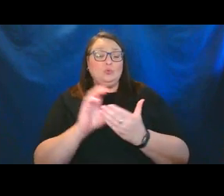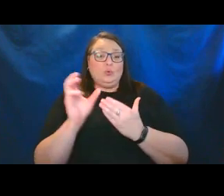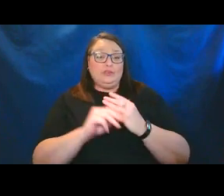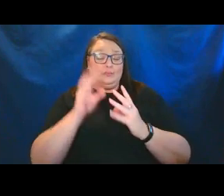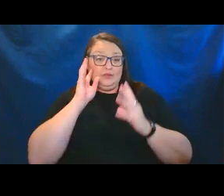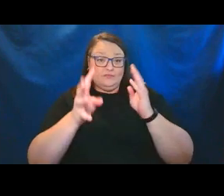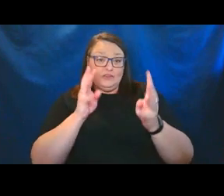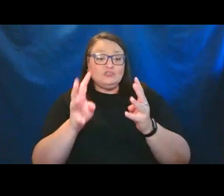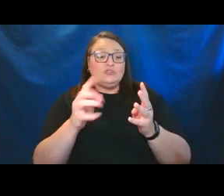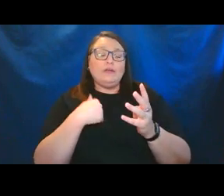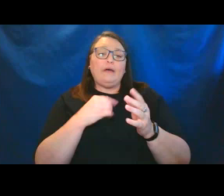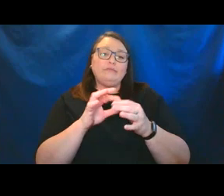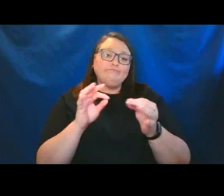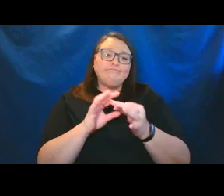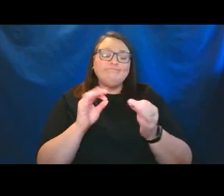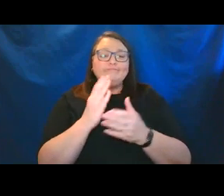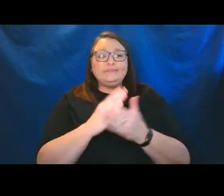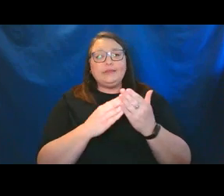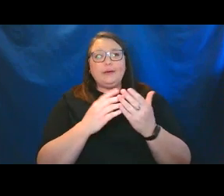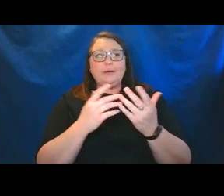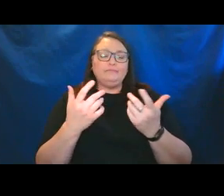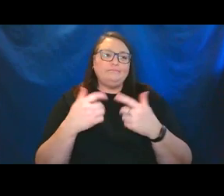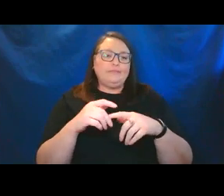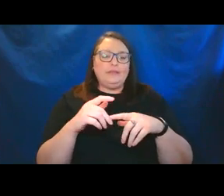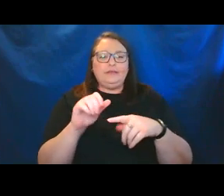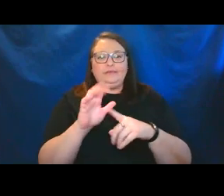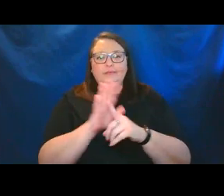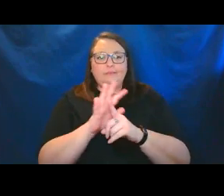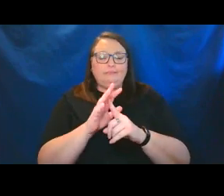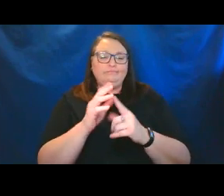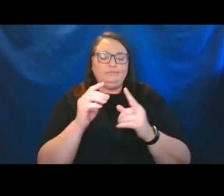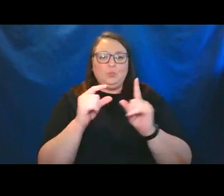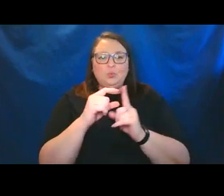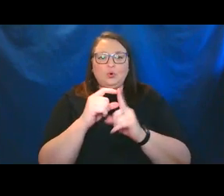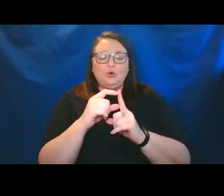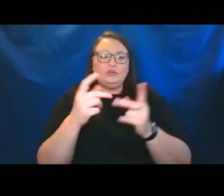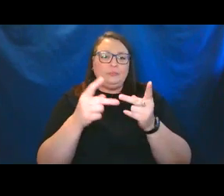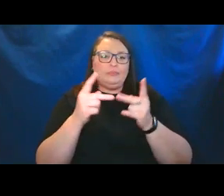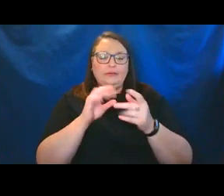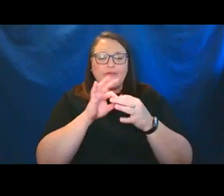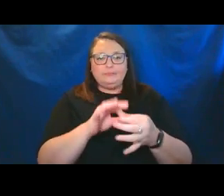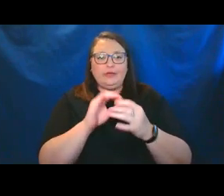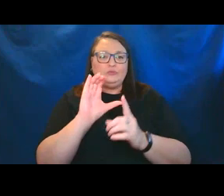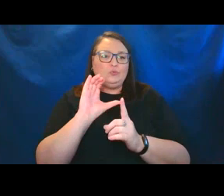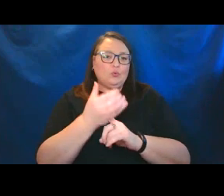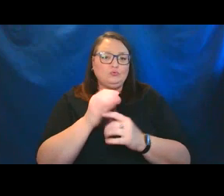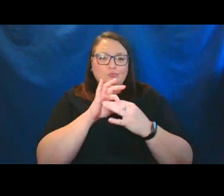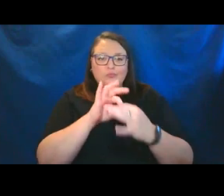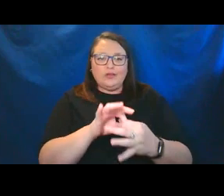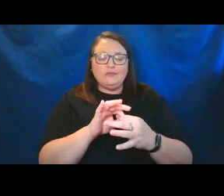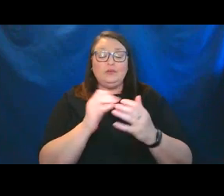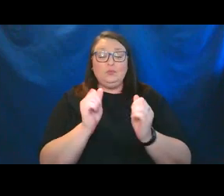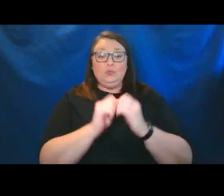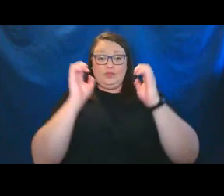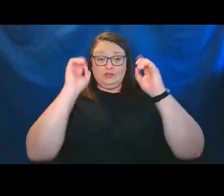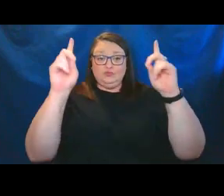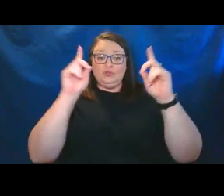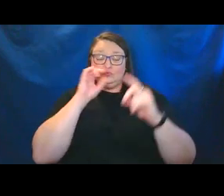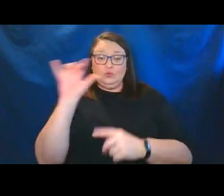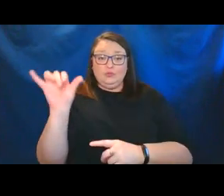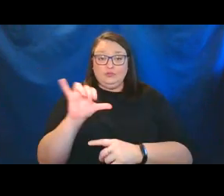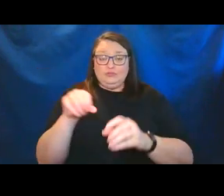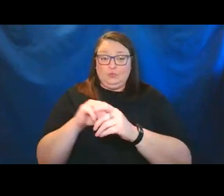particularly I keep saying kind of some buzzwords, talking about place-based and culturally relevant. And when we talk about this in education, some of what that looks like in practice, and